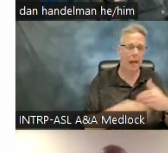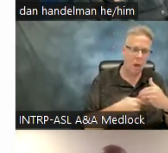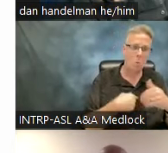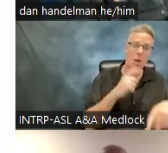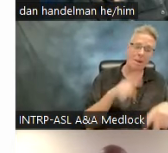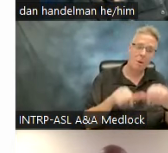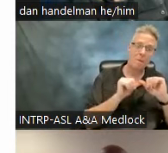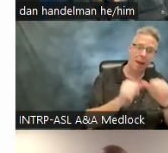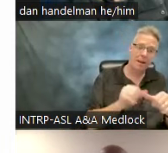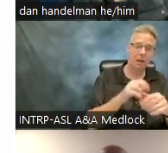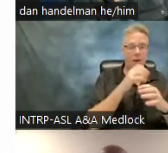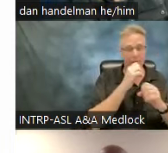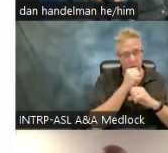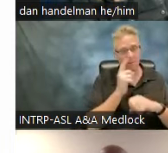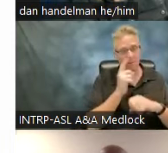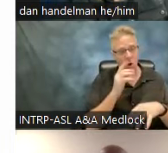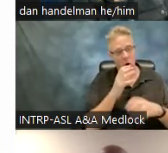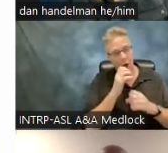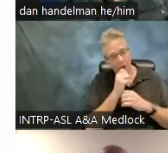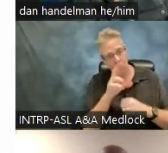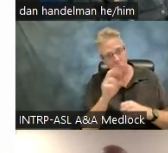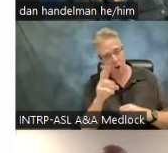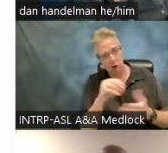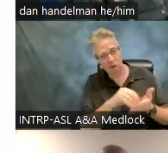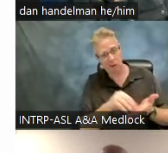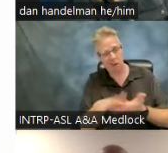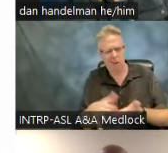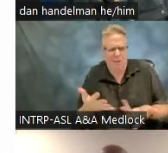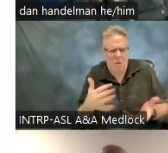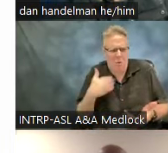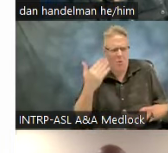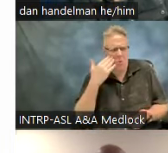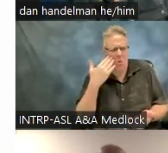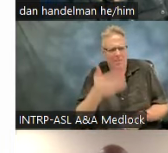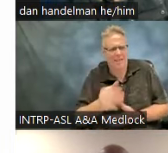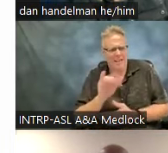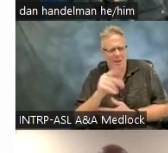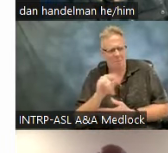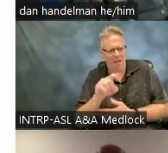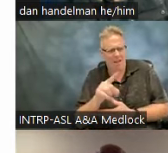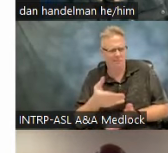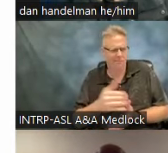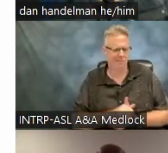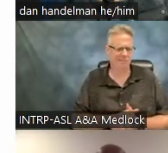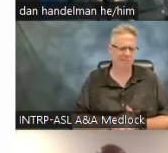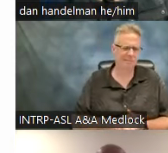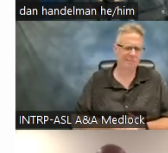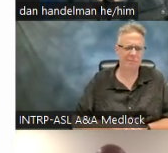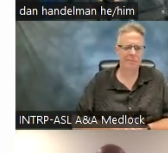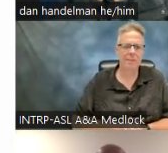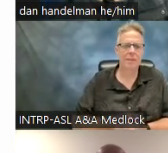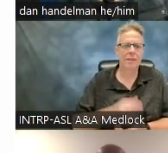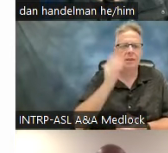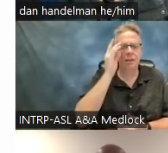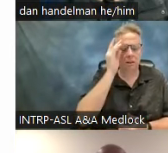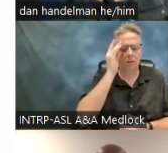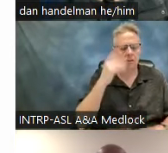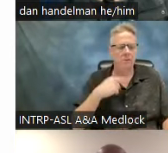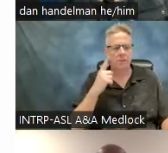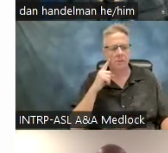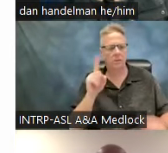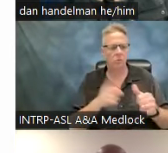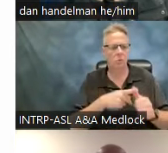the confidentiality of confidential records, because that's kind of implied in the term confidential, right? So yeah, I was just thinking the